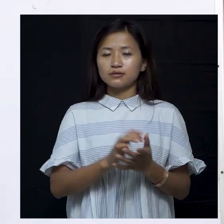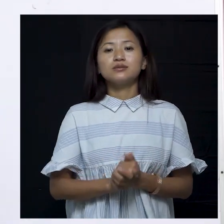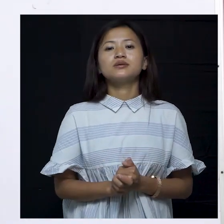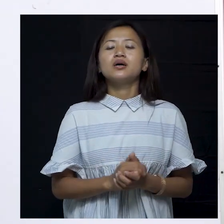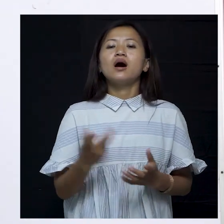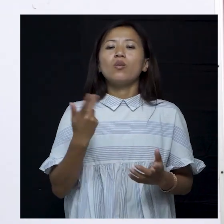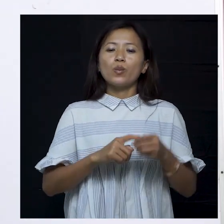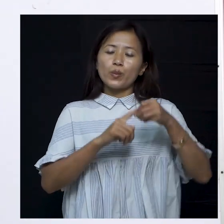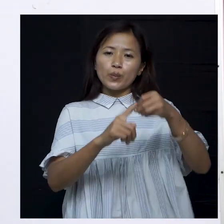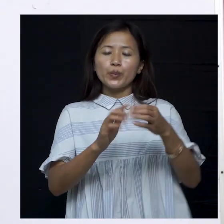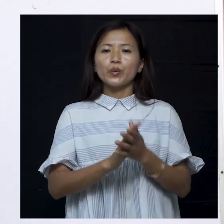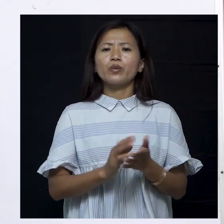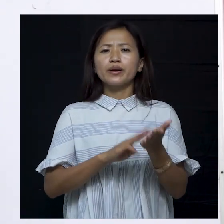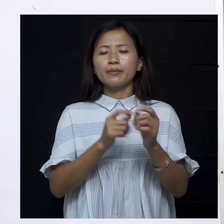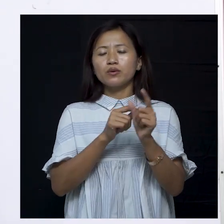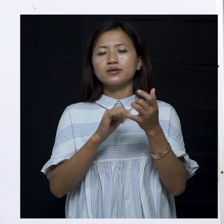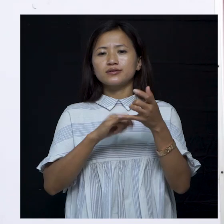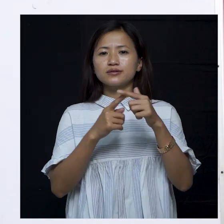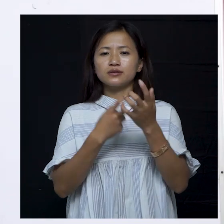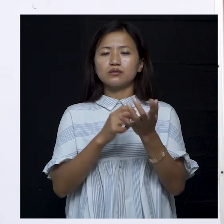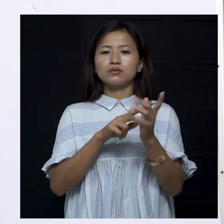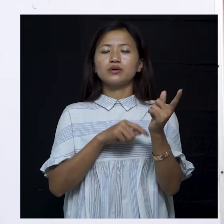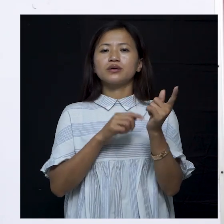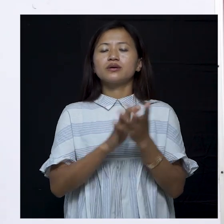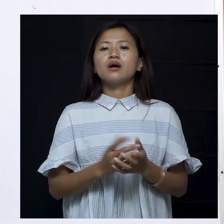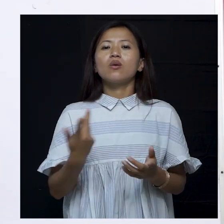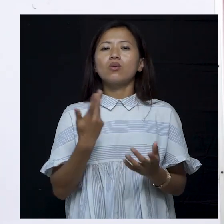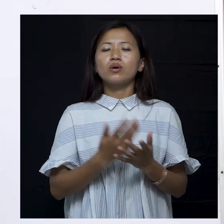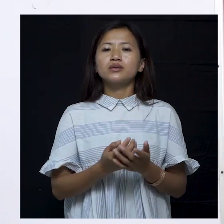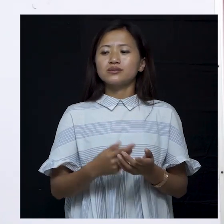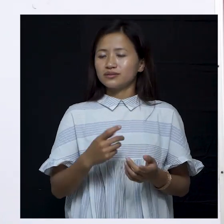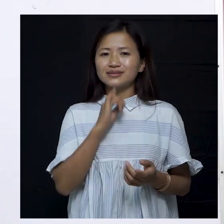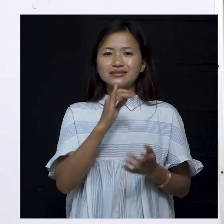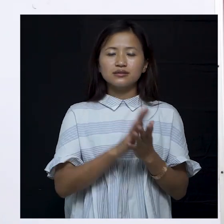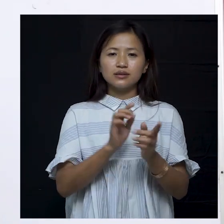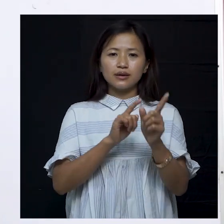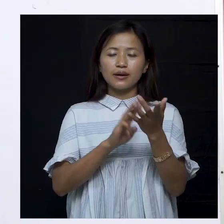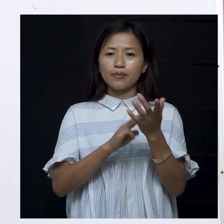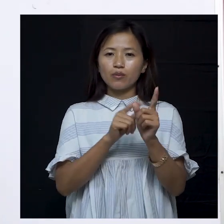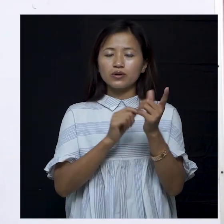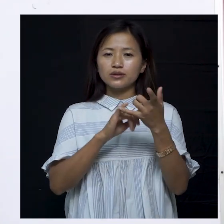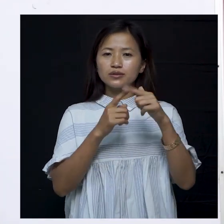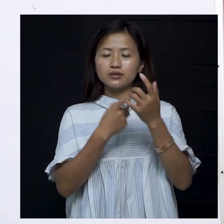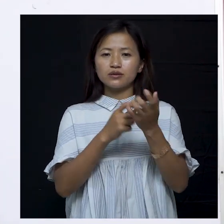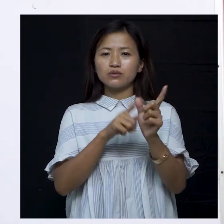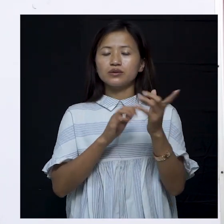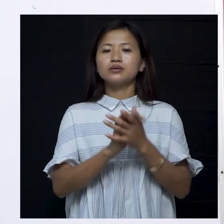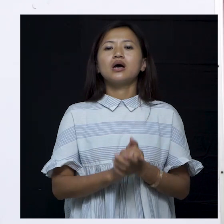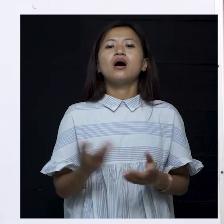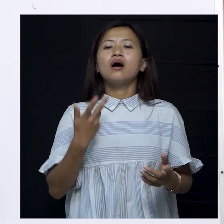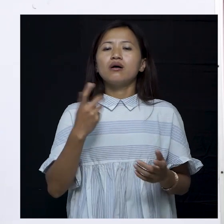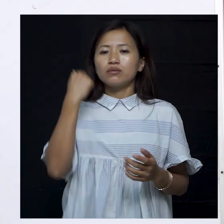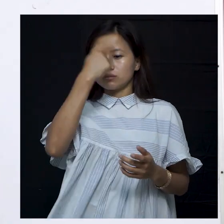the question, what became a mystery? Or what is a mystery? If I ask you that question, you will say, how he